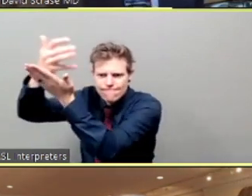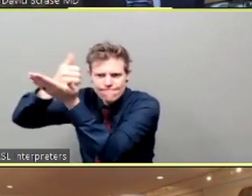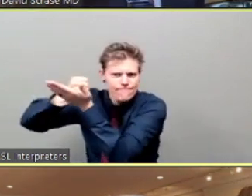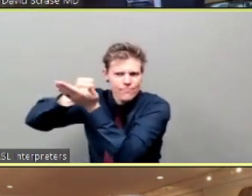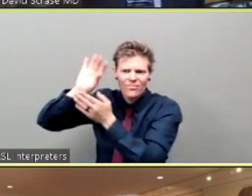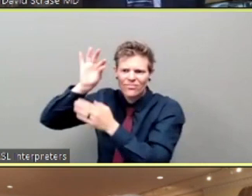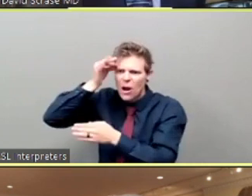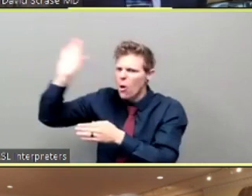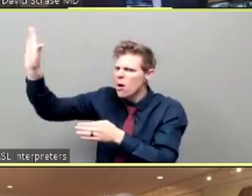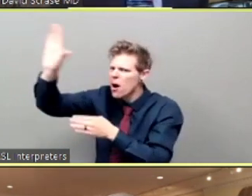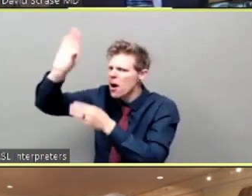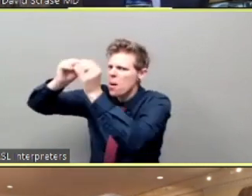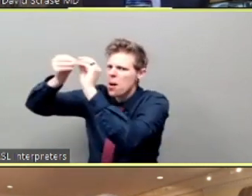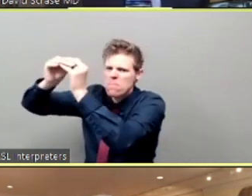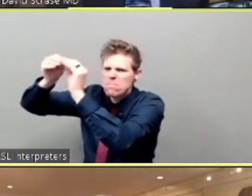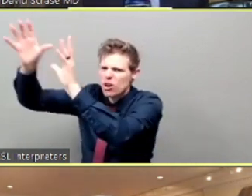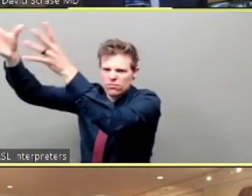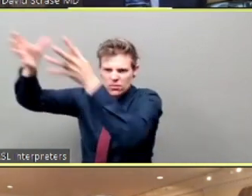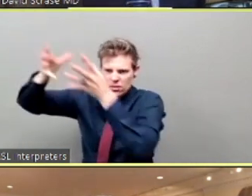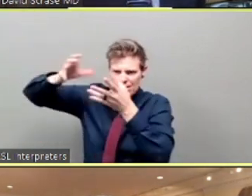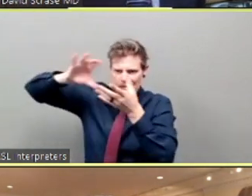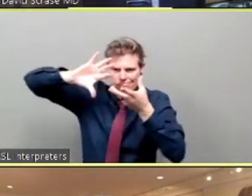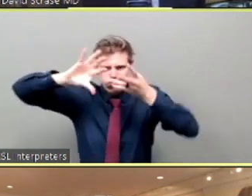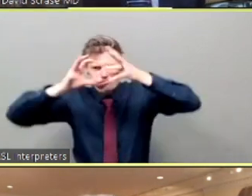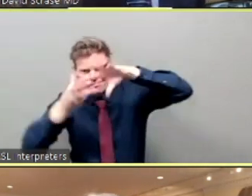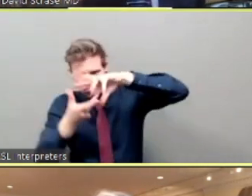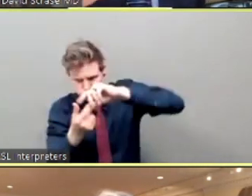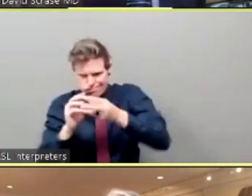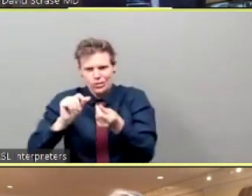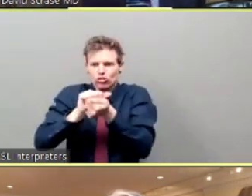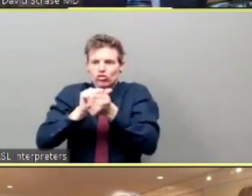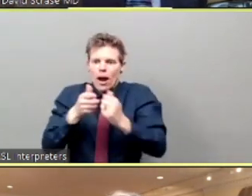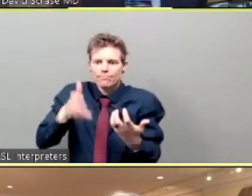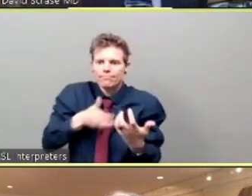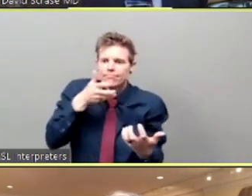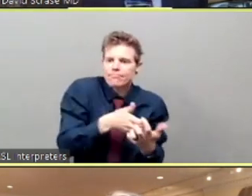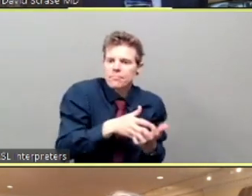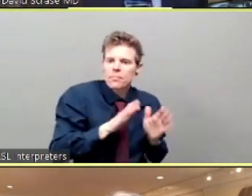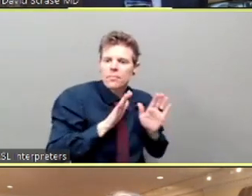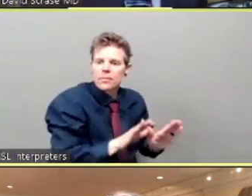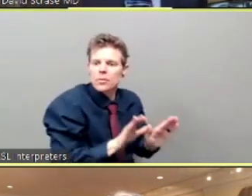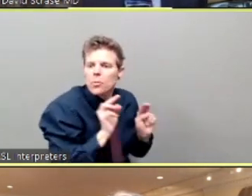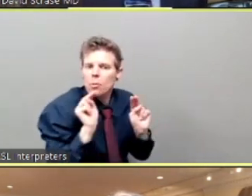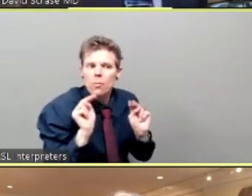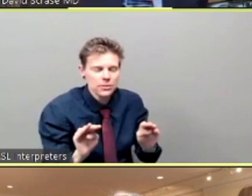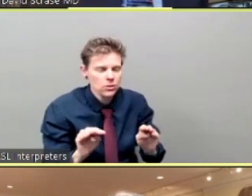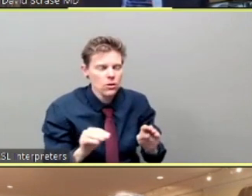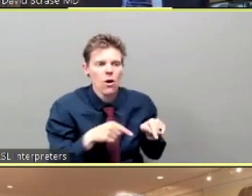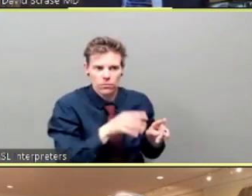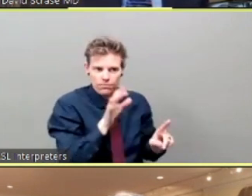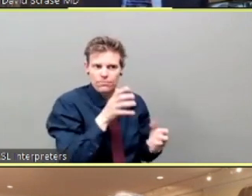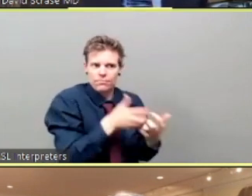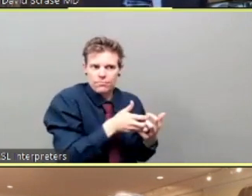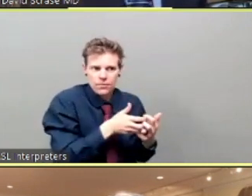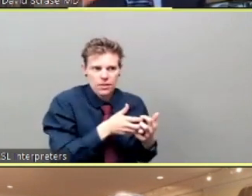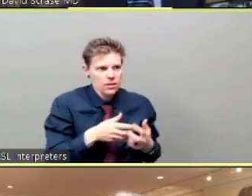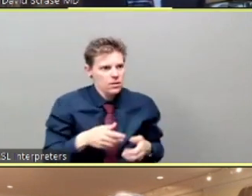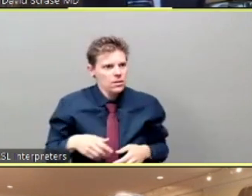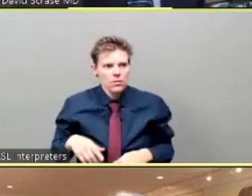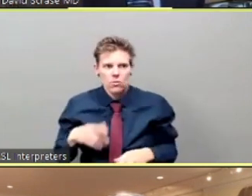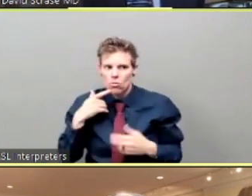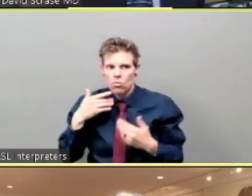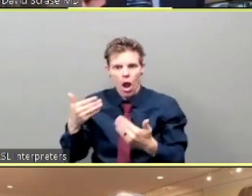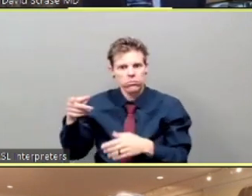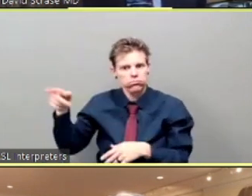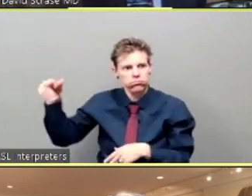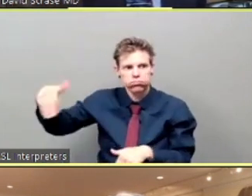data. When we got it, it was impossible to put into a county level. They have come up with a way of looking